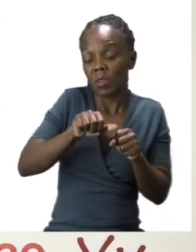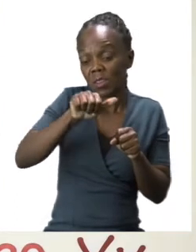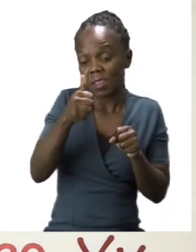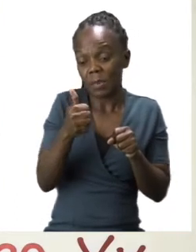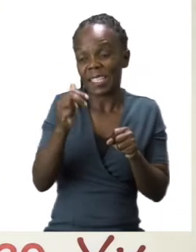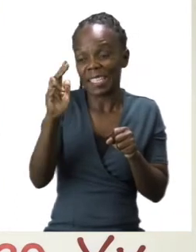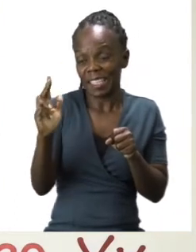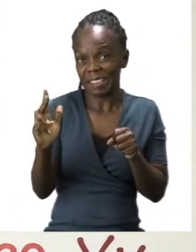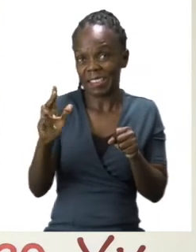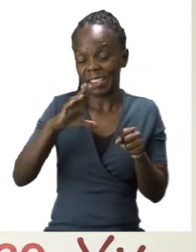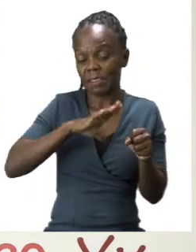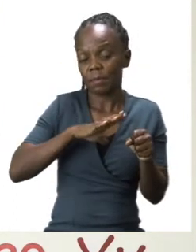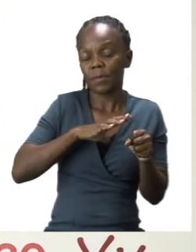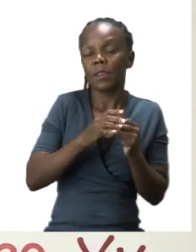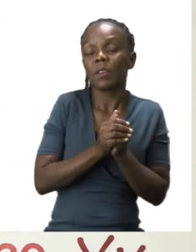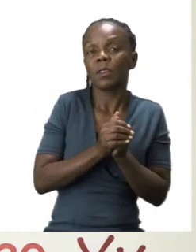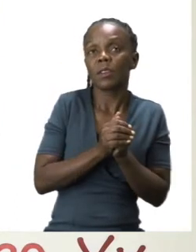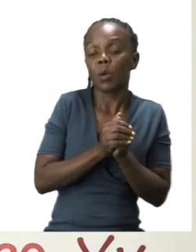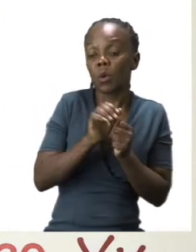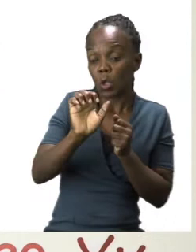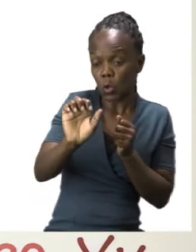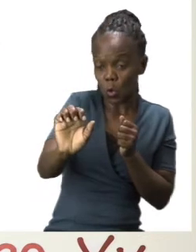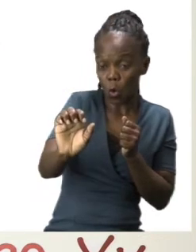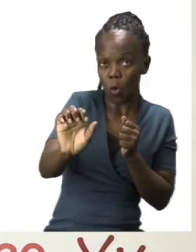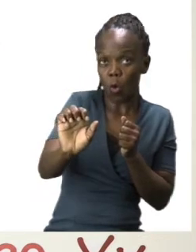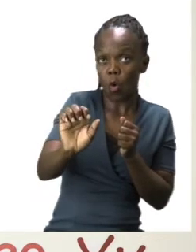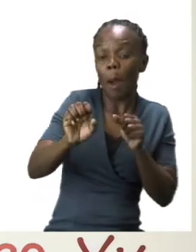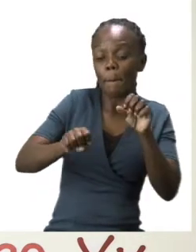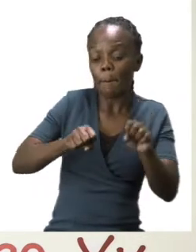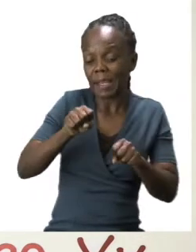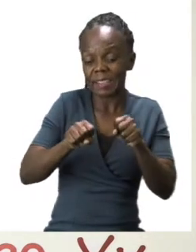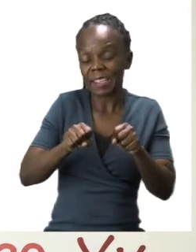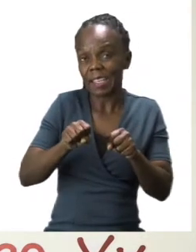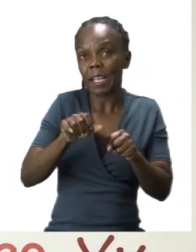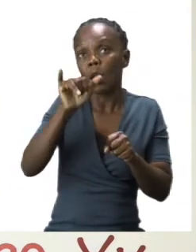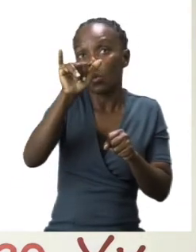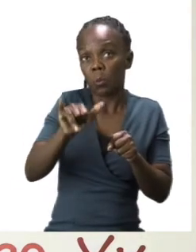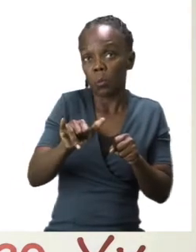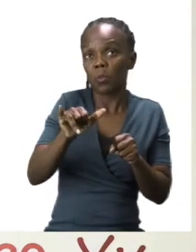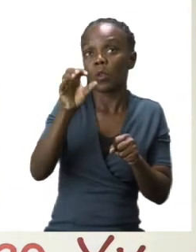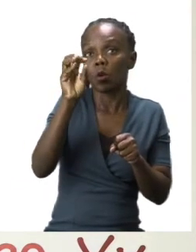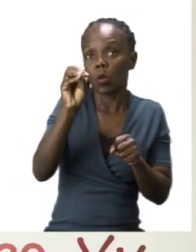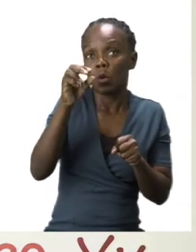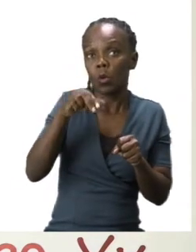say your bicycle or yours,